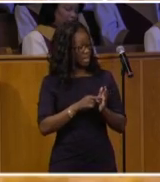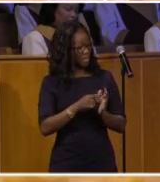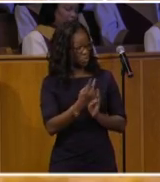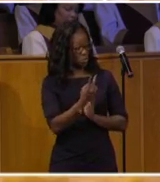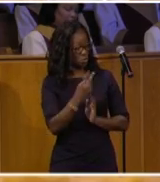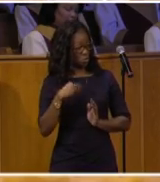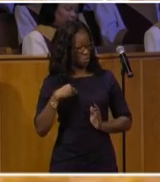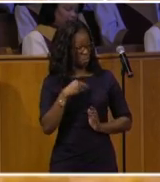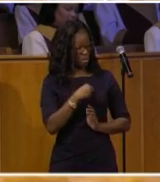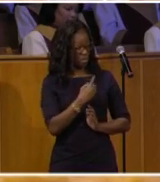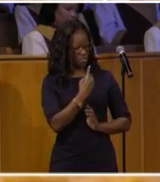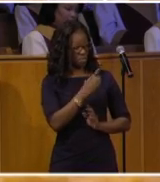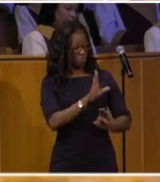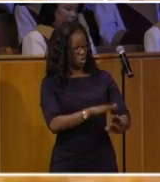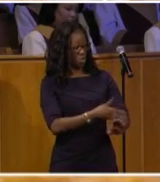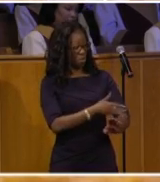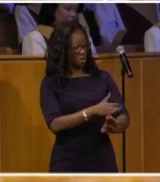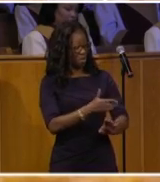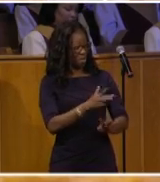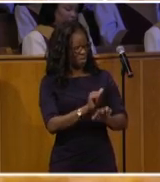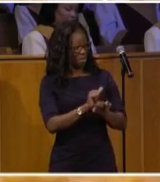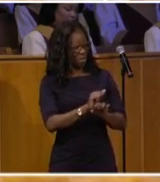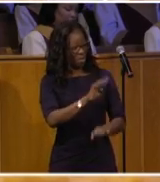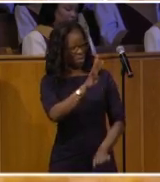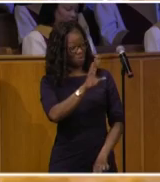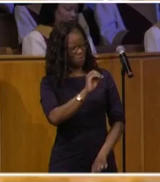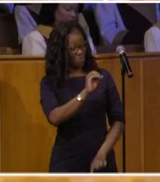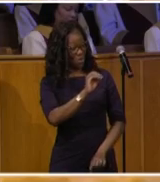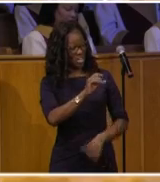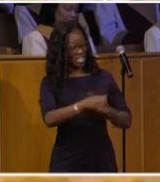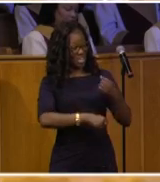two members of one choir who've been in there 40 years.